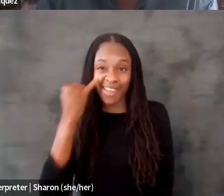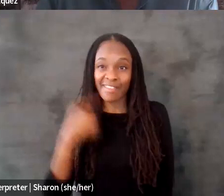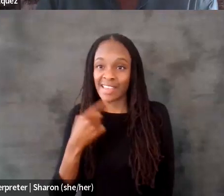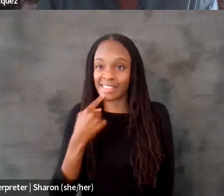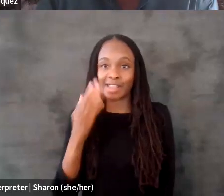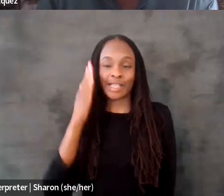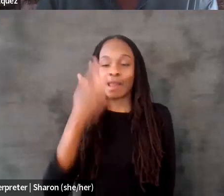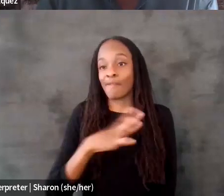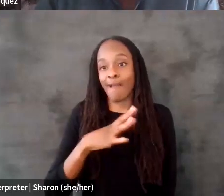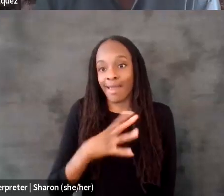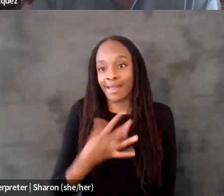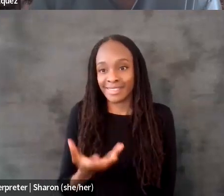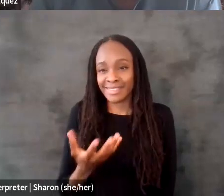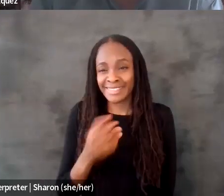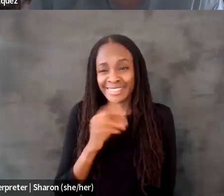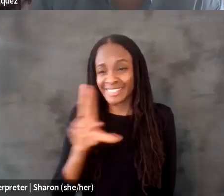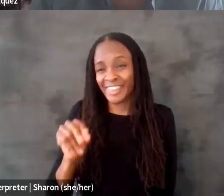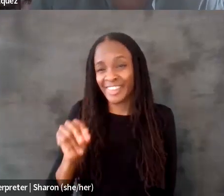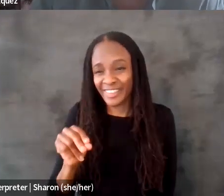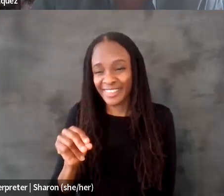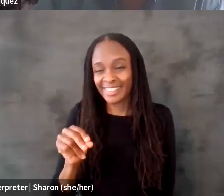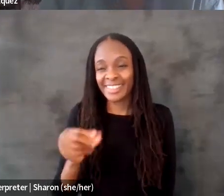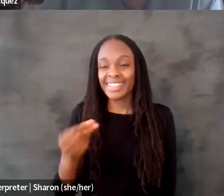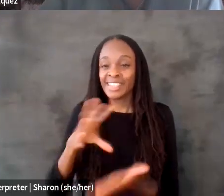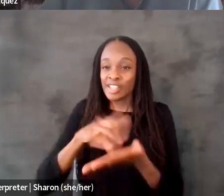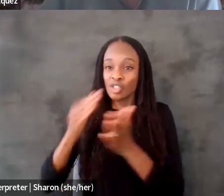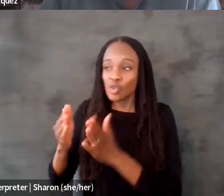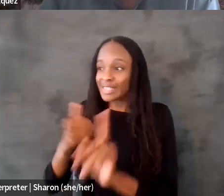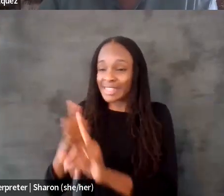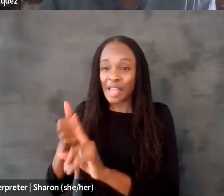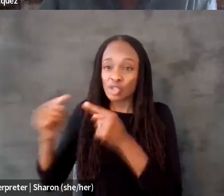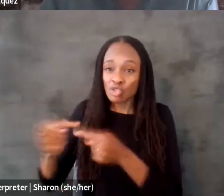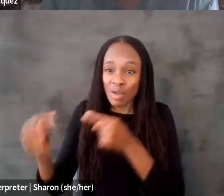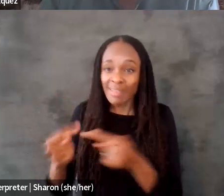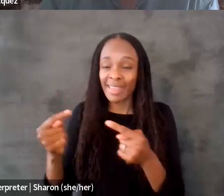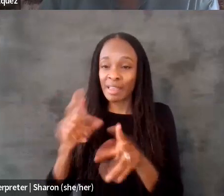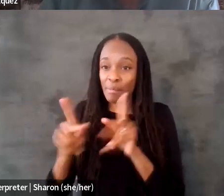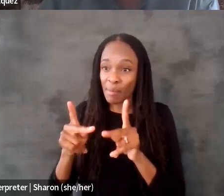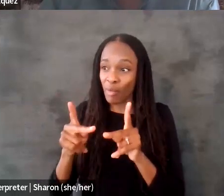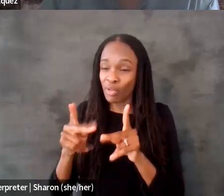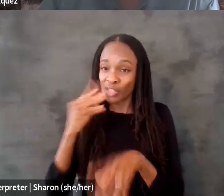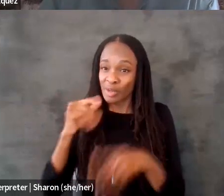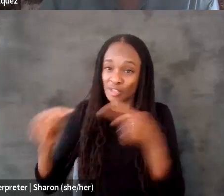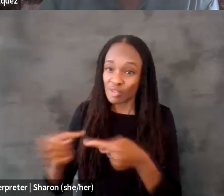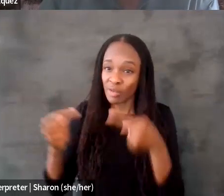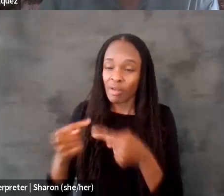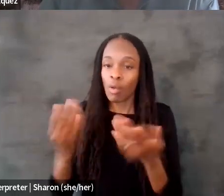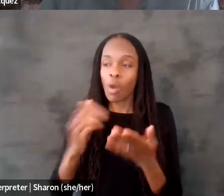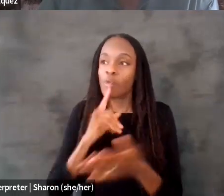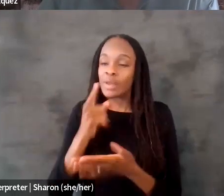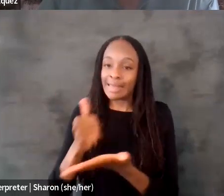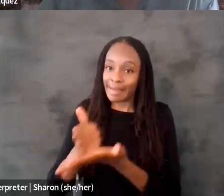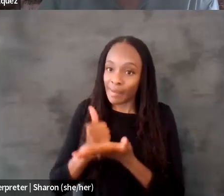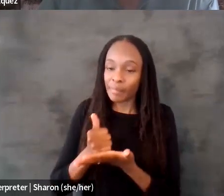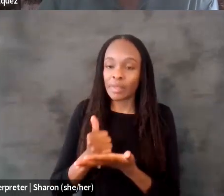it's going to be fine. Like, it's not. I mean, you know what I mean? Like, students are struggling, people are struggling, like, but what has pushed me through is being